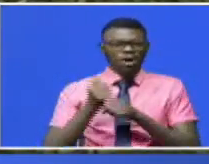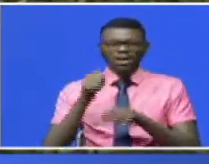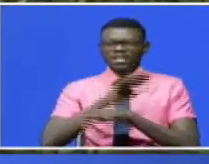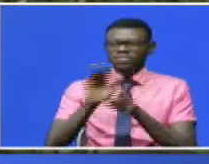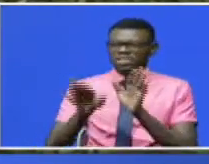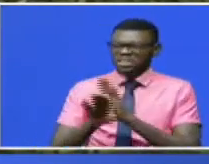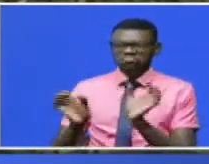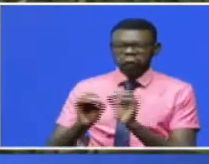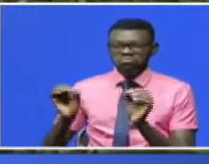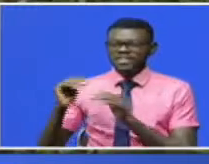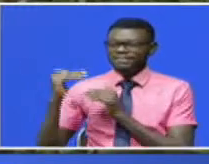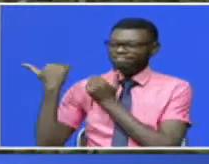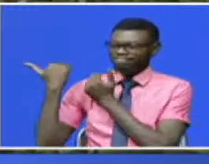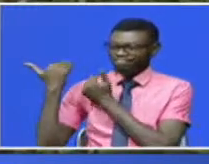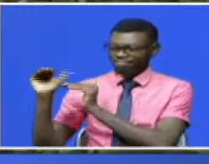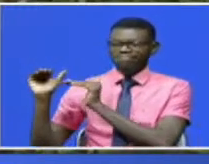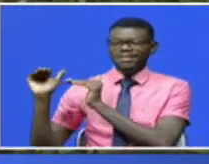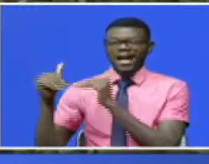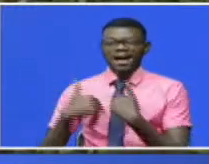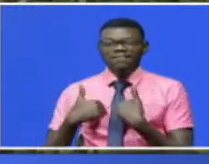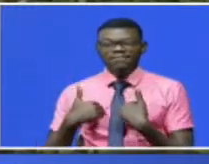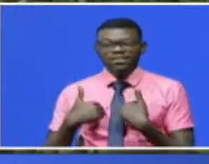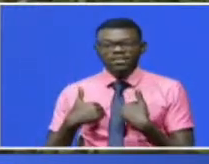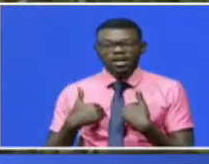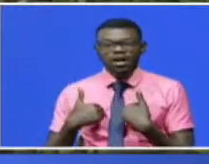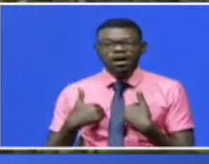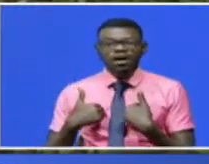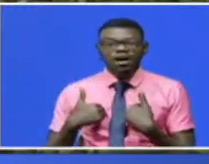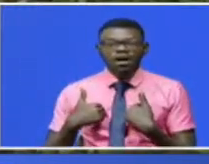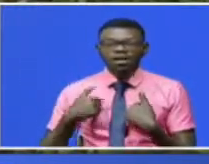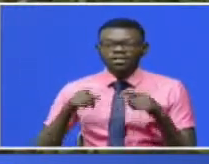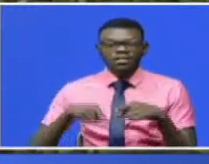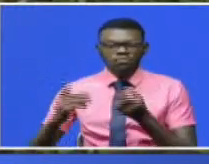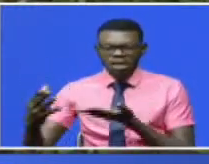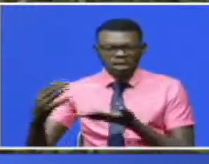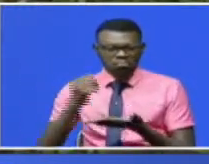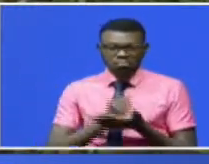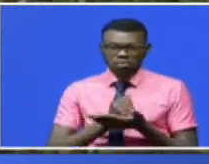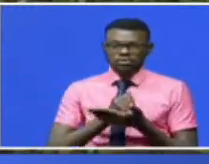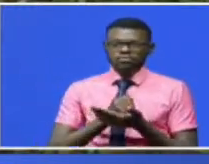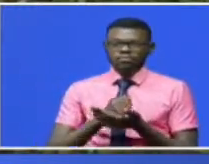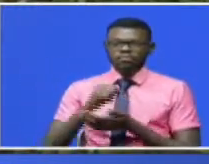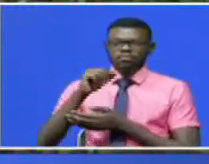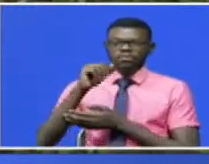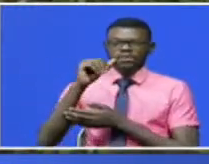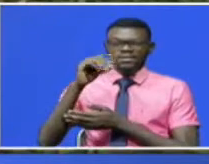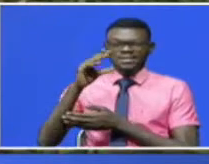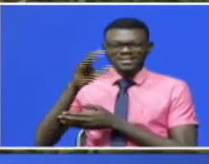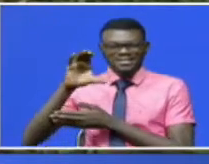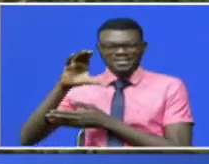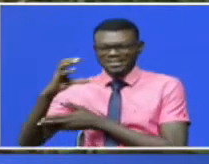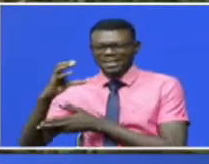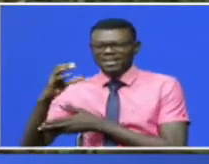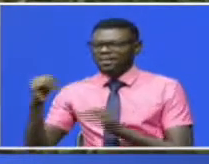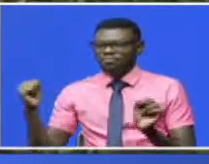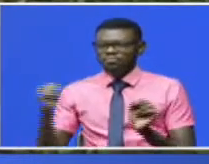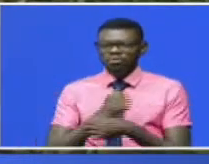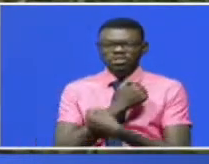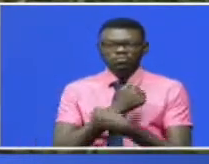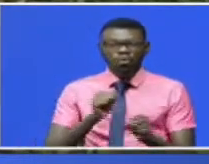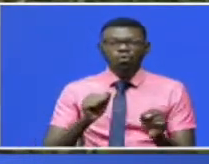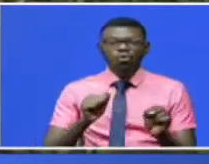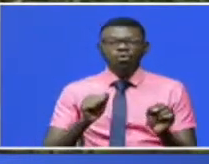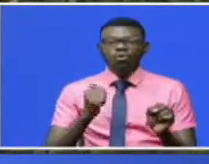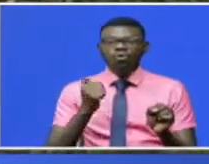that's why he cannot, as an acting governor, appoint an executive. Because if he appoints an executive and that executive must go through the